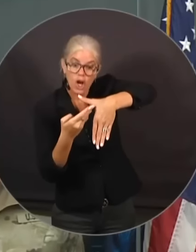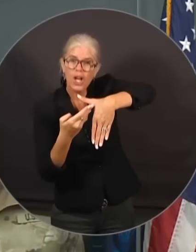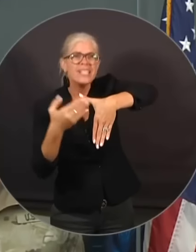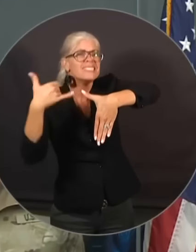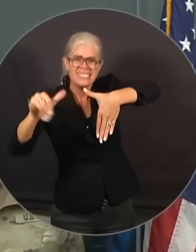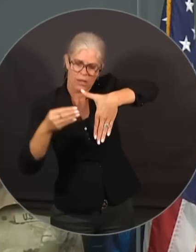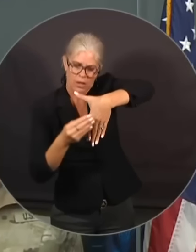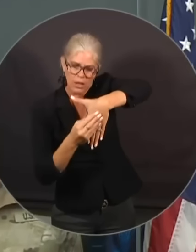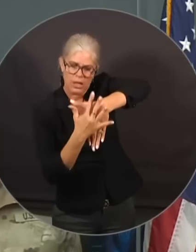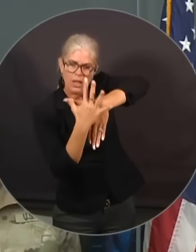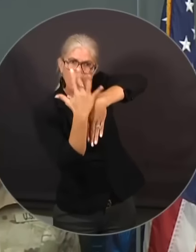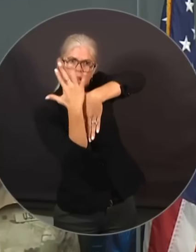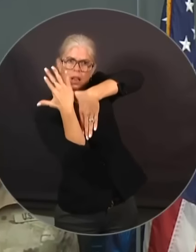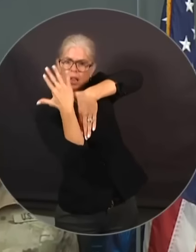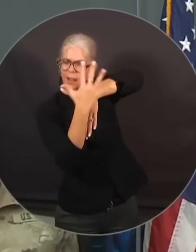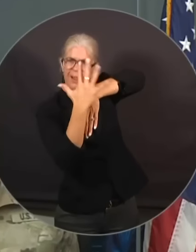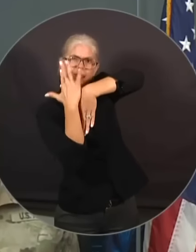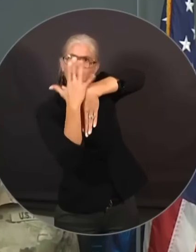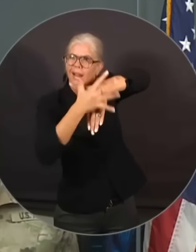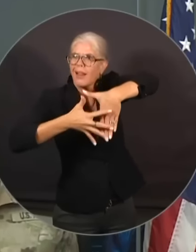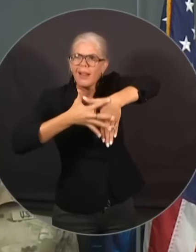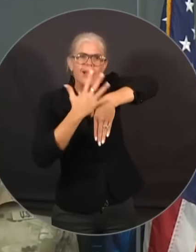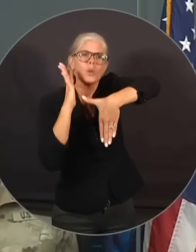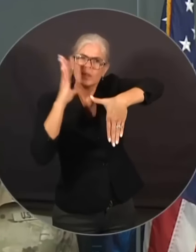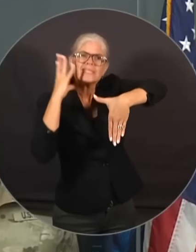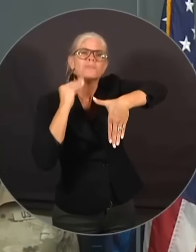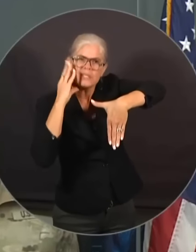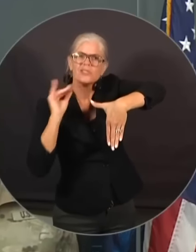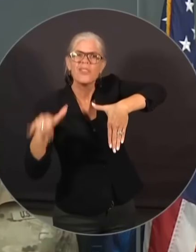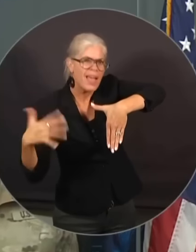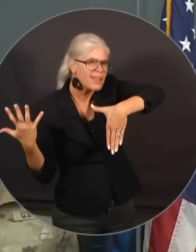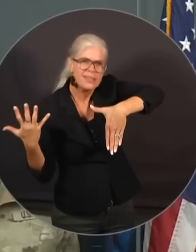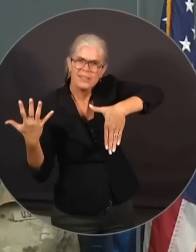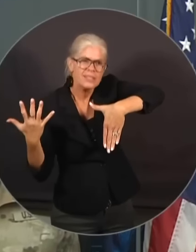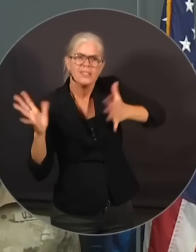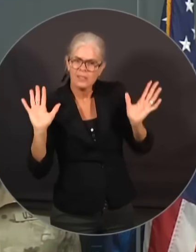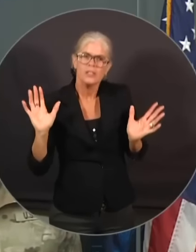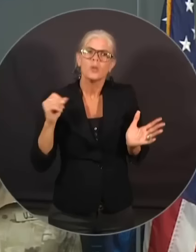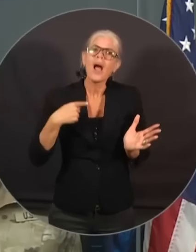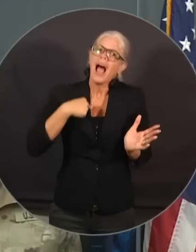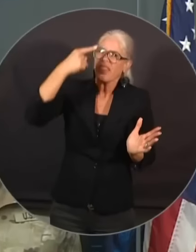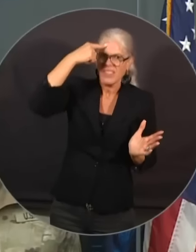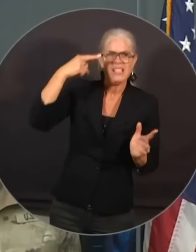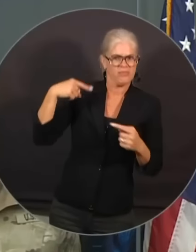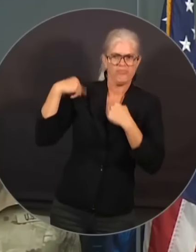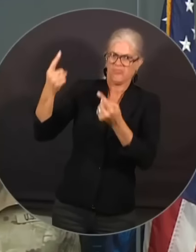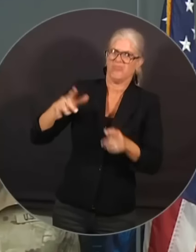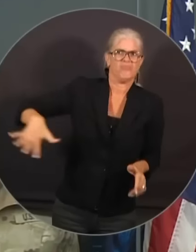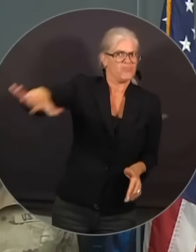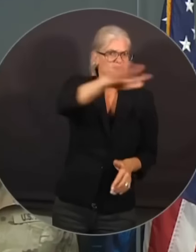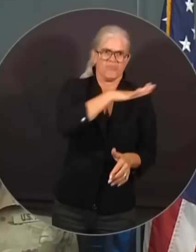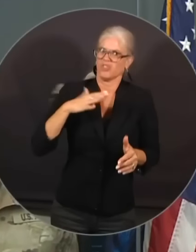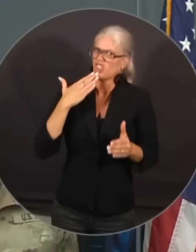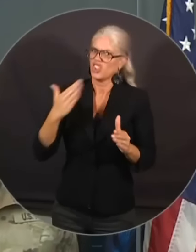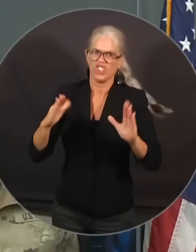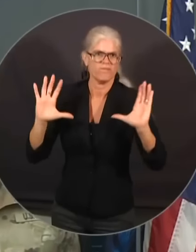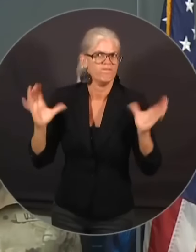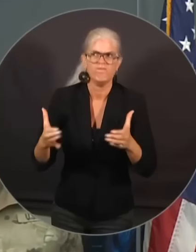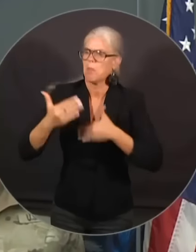Leon County. I mean, that's just the reality. So I think people have done a good job. I think that they've taken it seriously, certainly